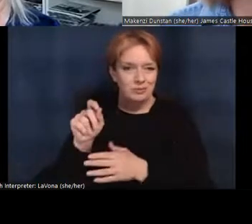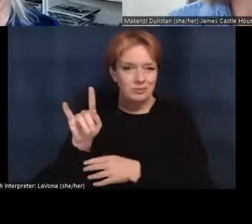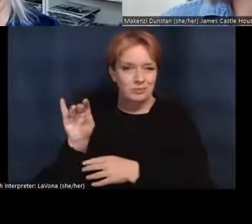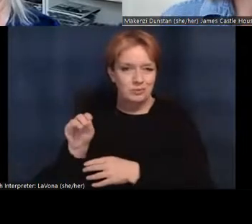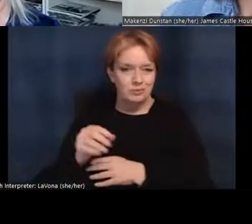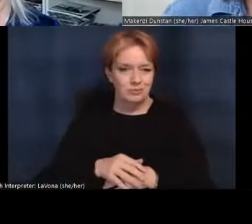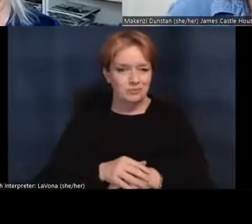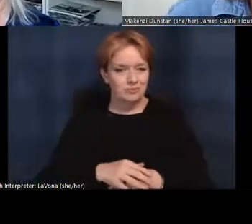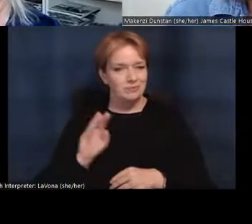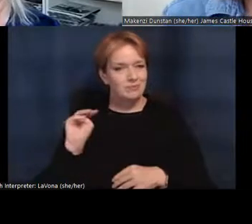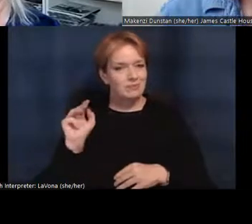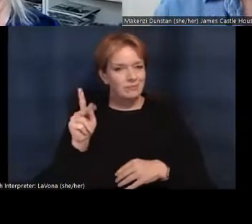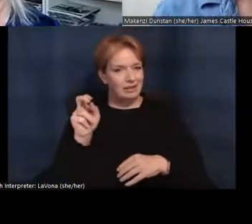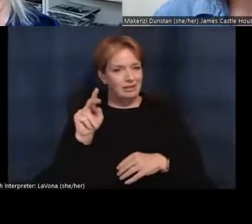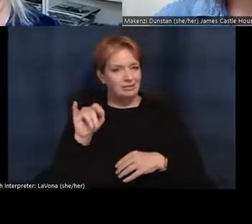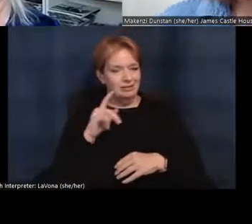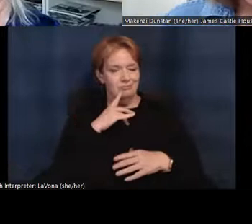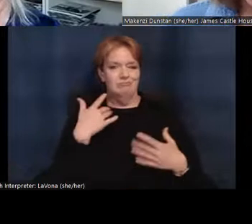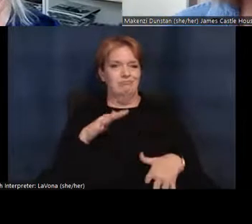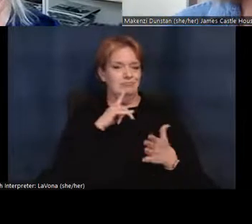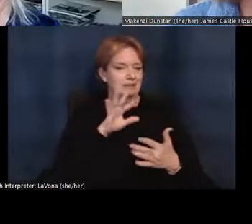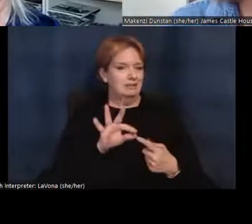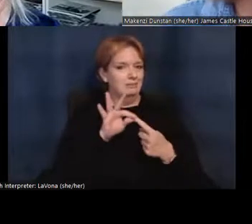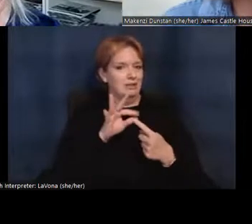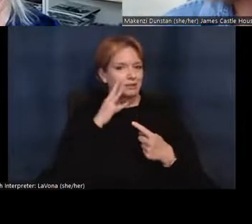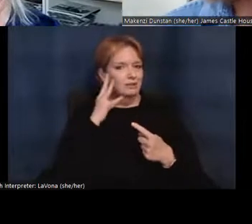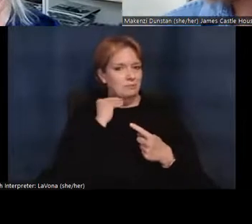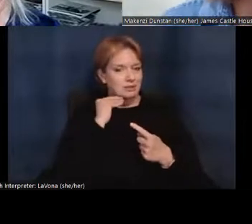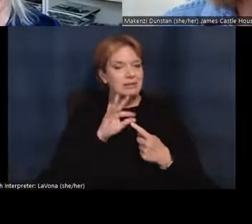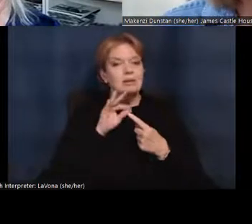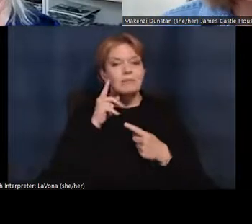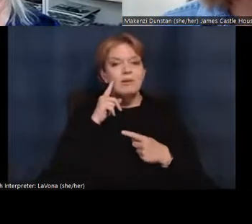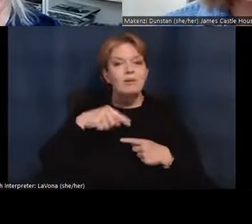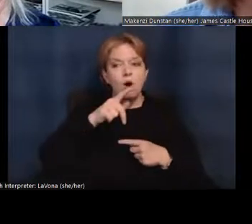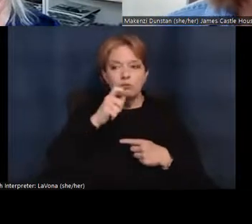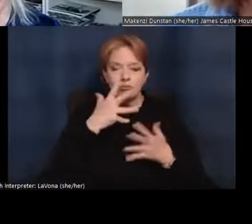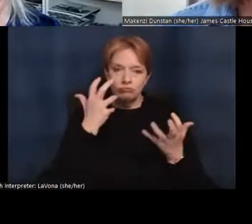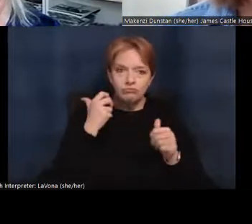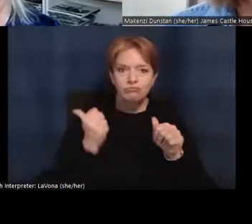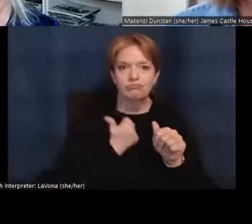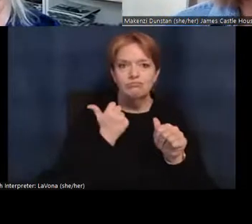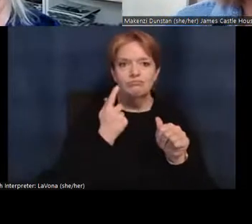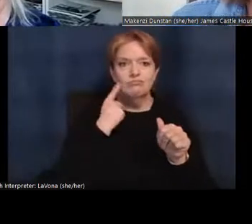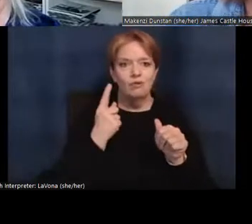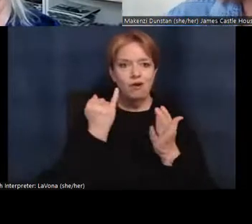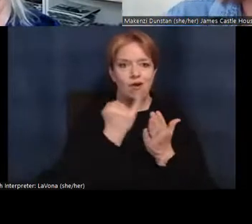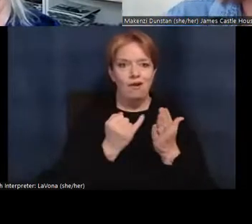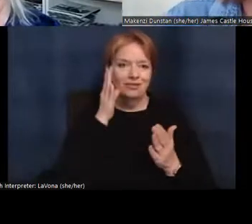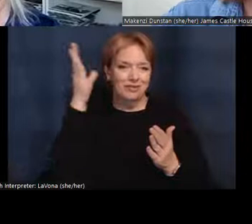really special experience, especially for students who are maybe looking to pursue art down the road. That's amazing.